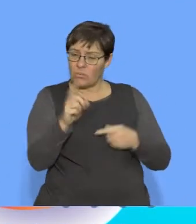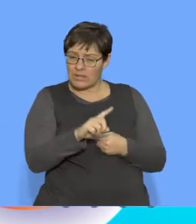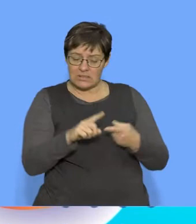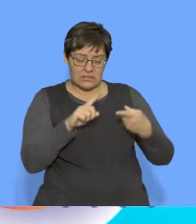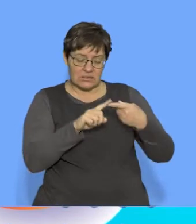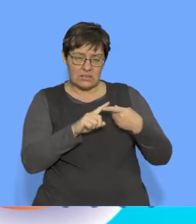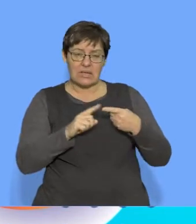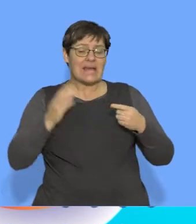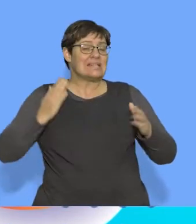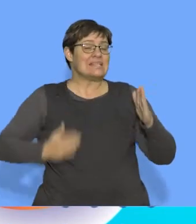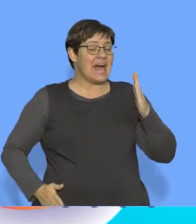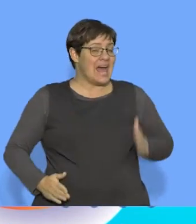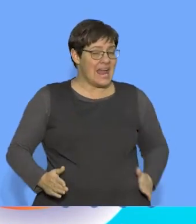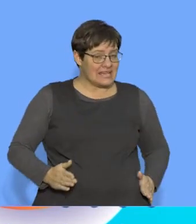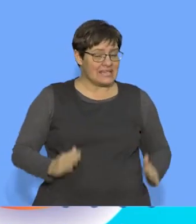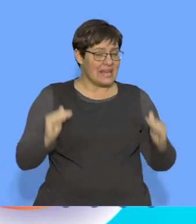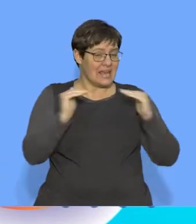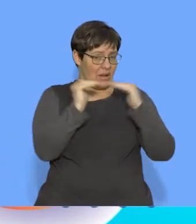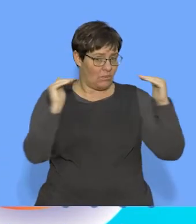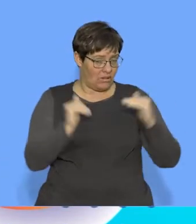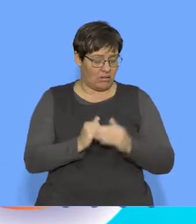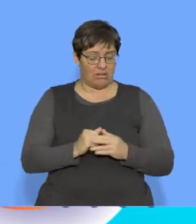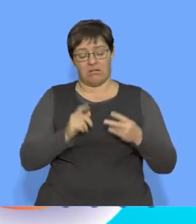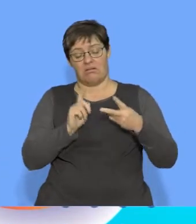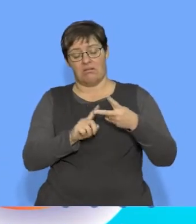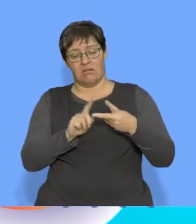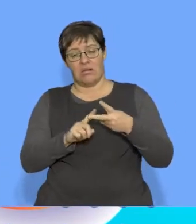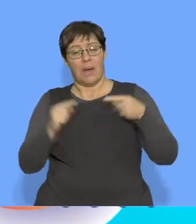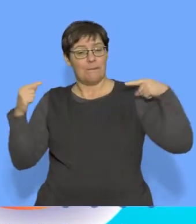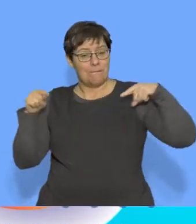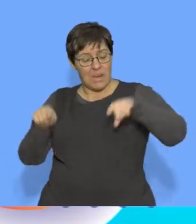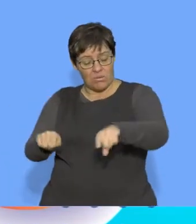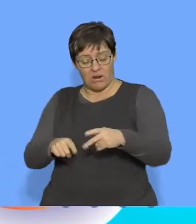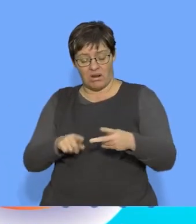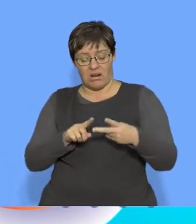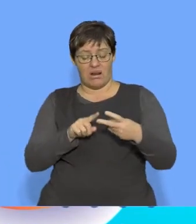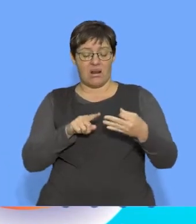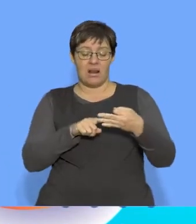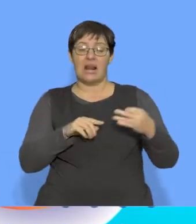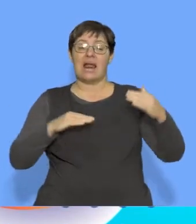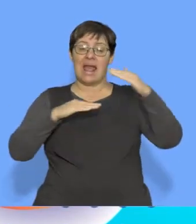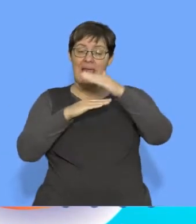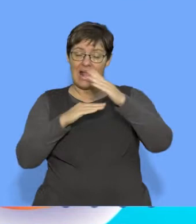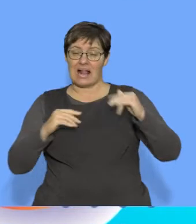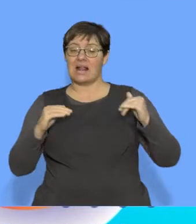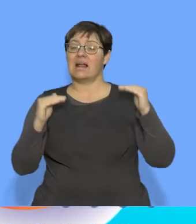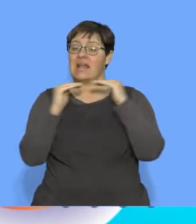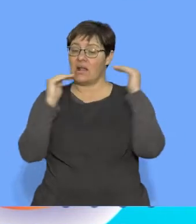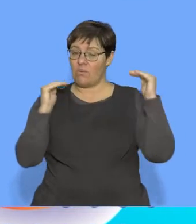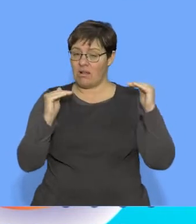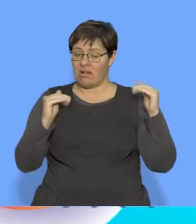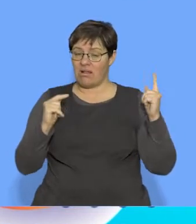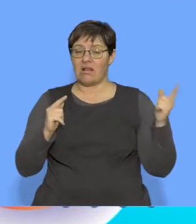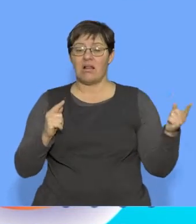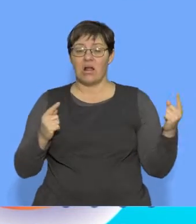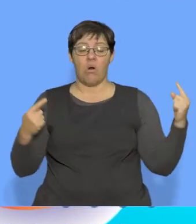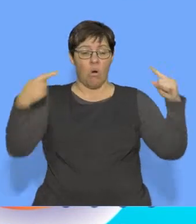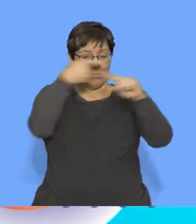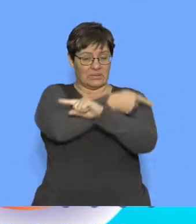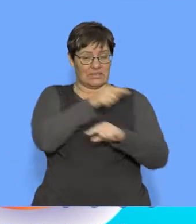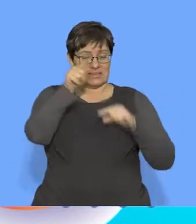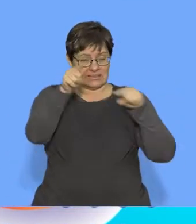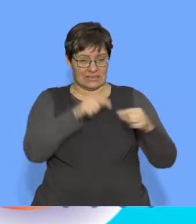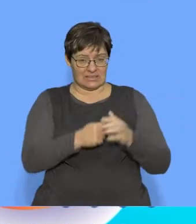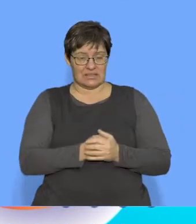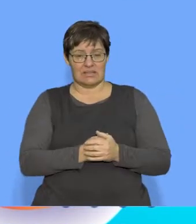properties is to prove either the sides to be equal, to be parallel, the angles to be equal, the opposite